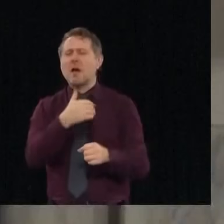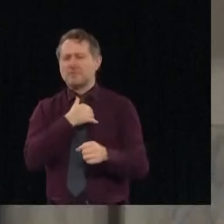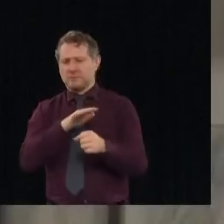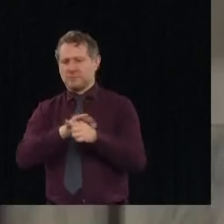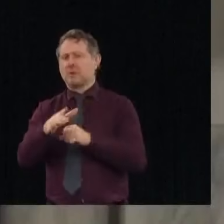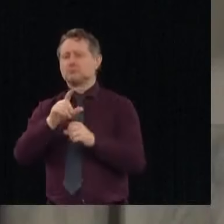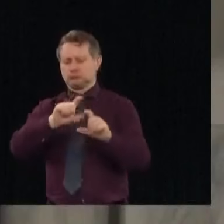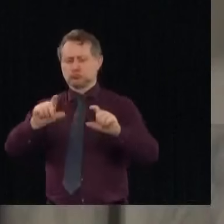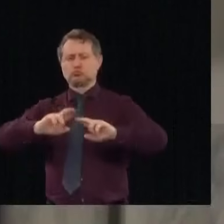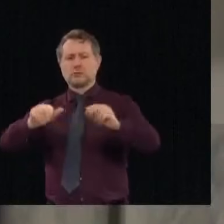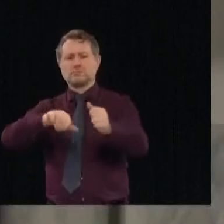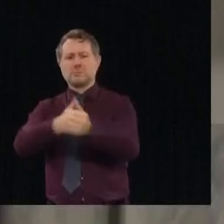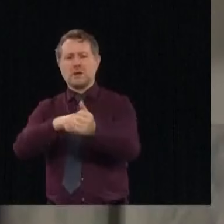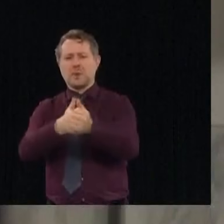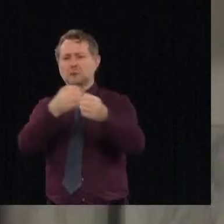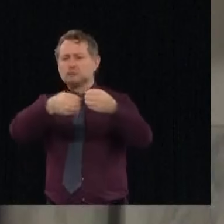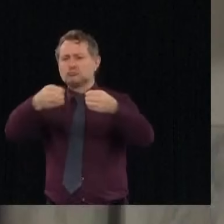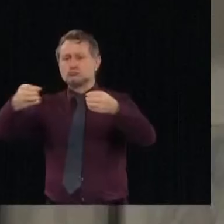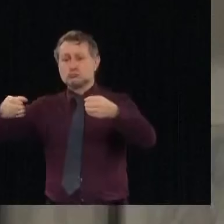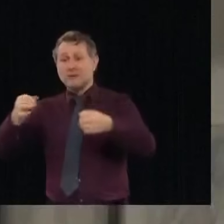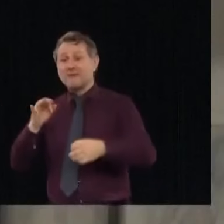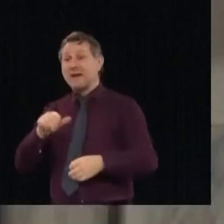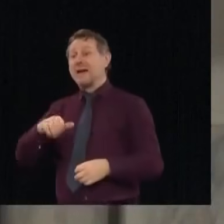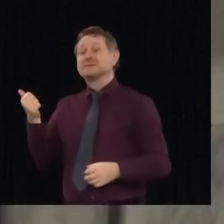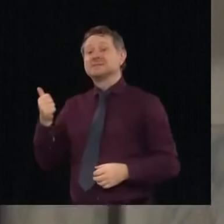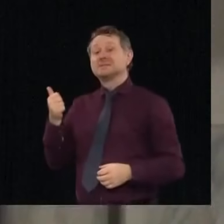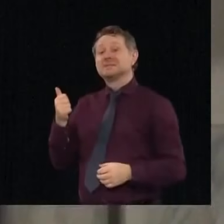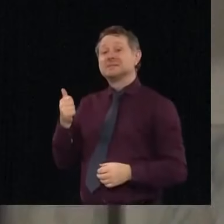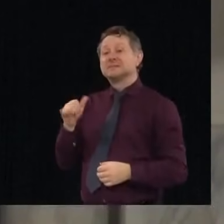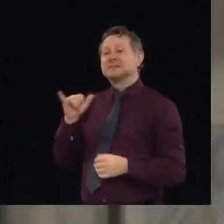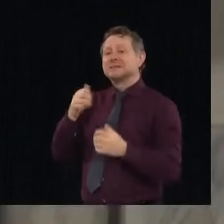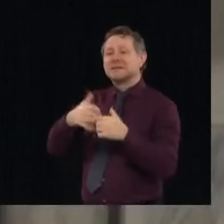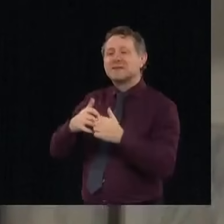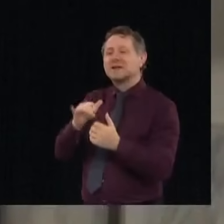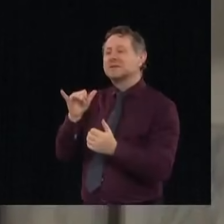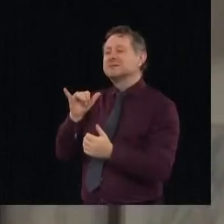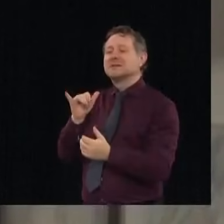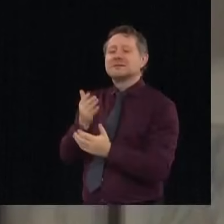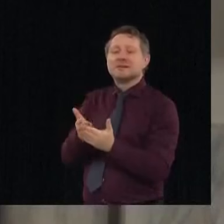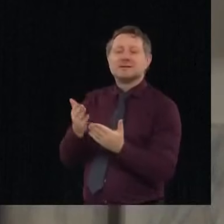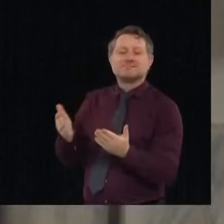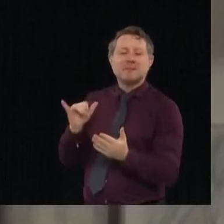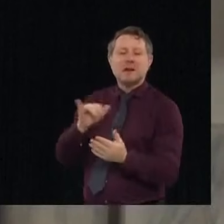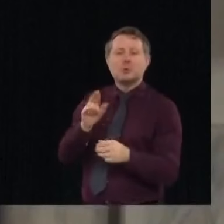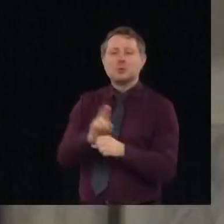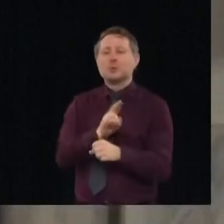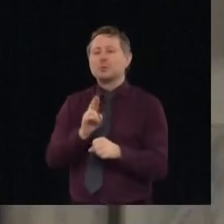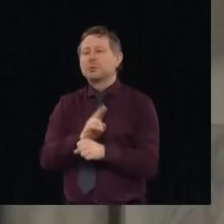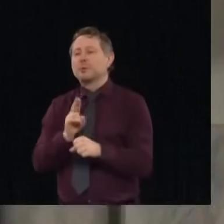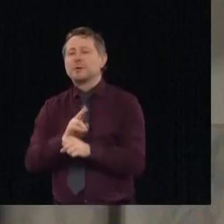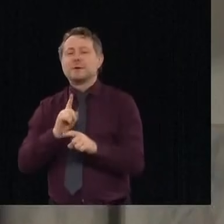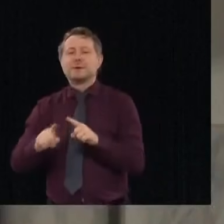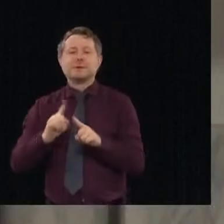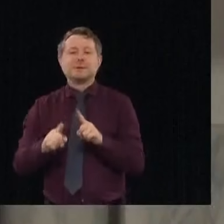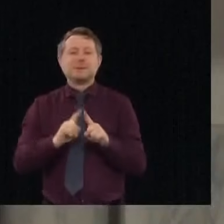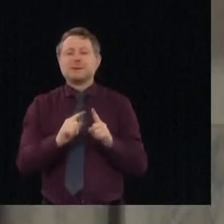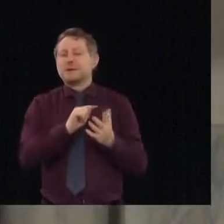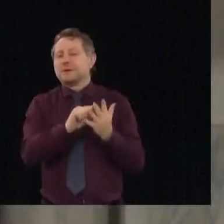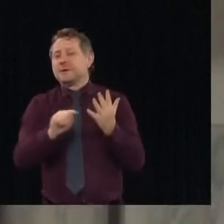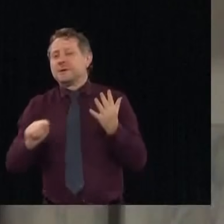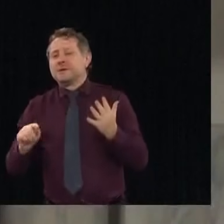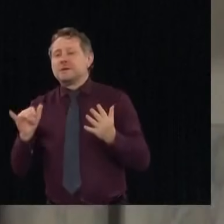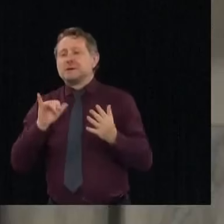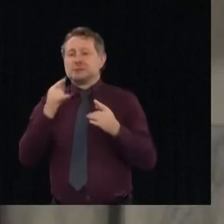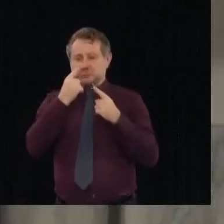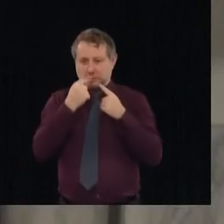or supply. If there's other devices that they use, some people use spirometers or to check if they have asthma. They should have